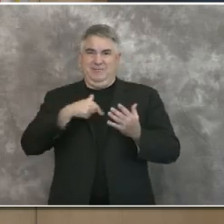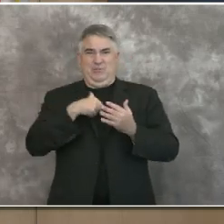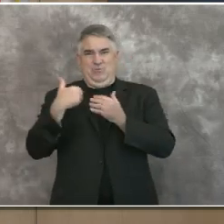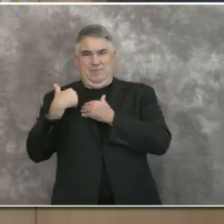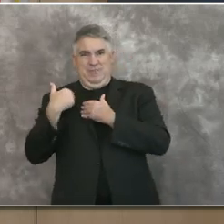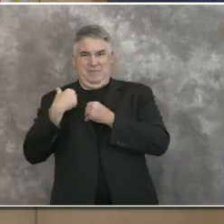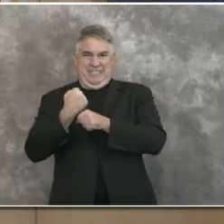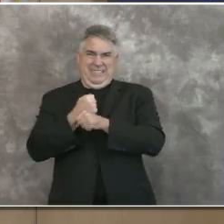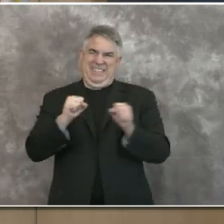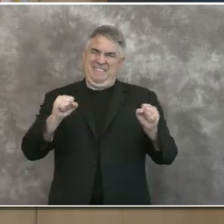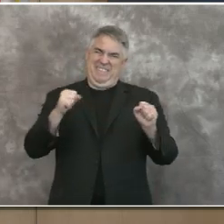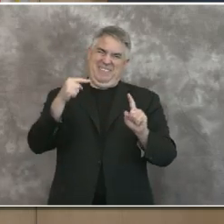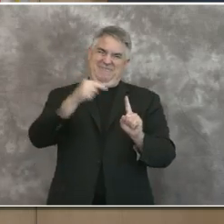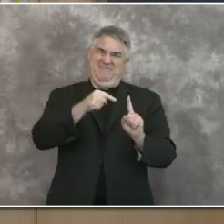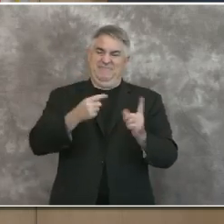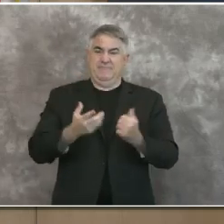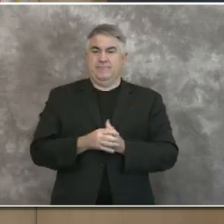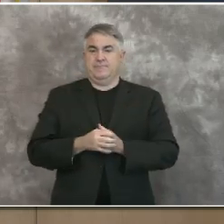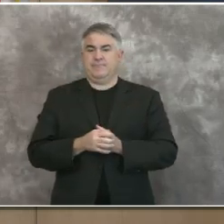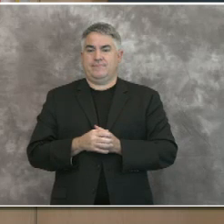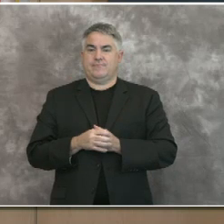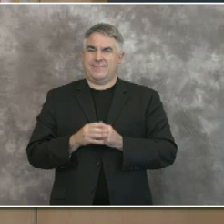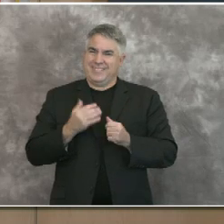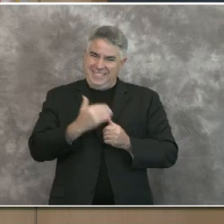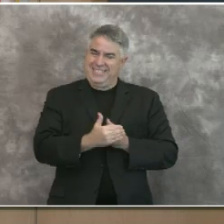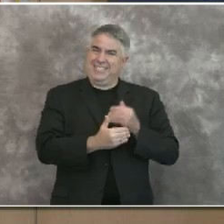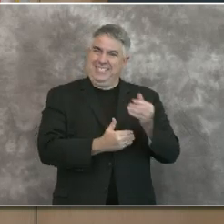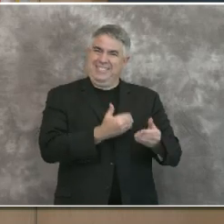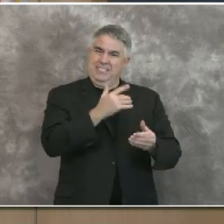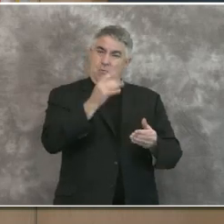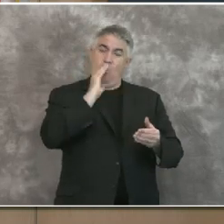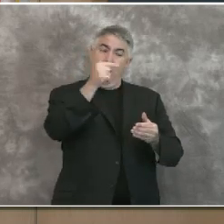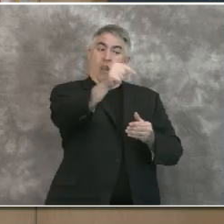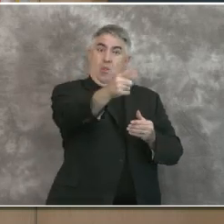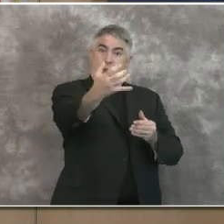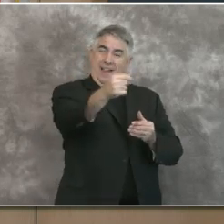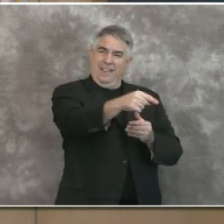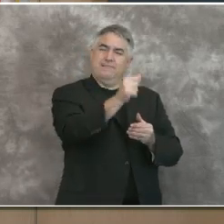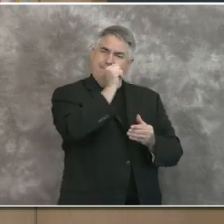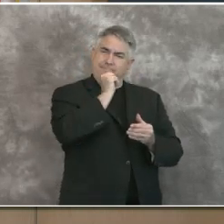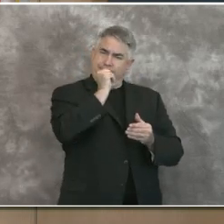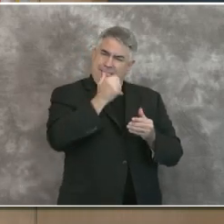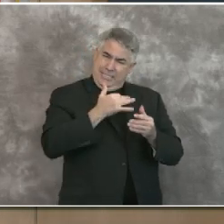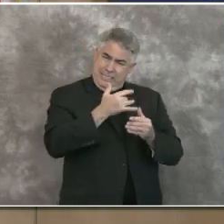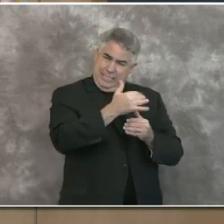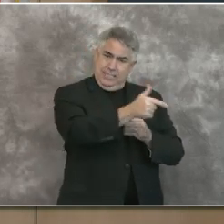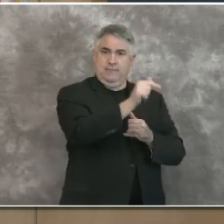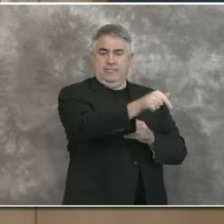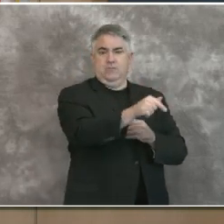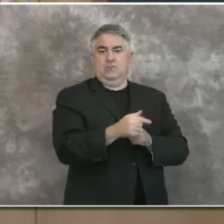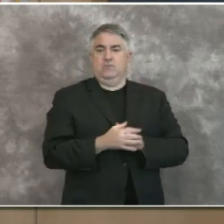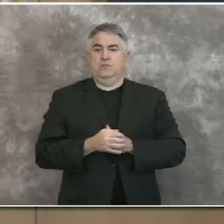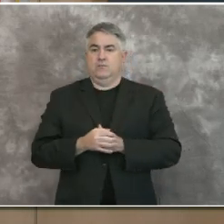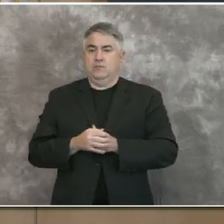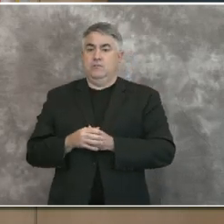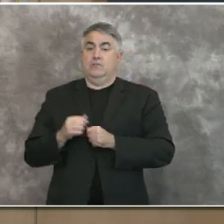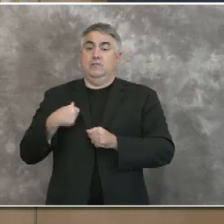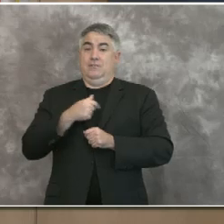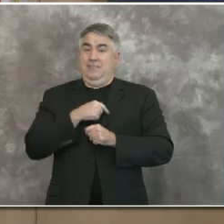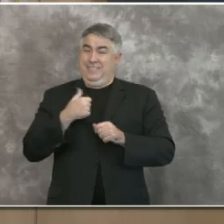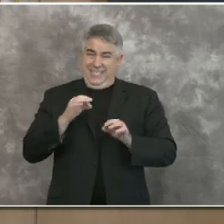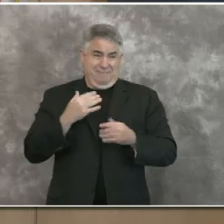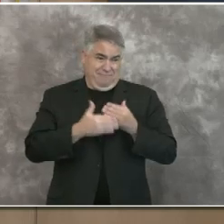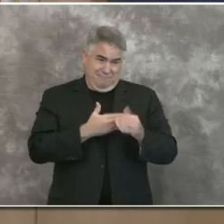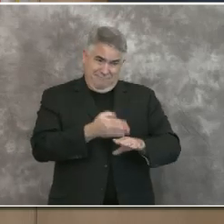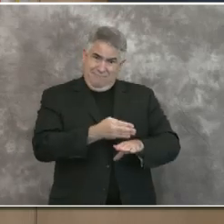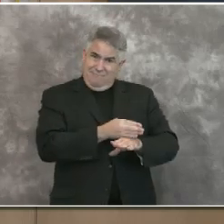do this in a phased way, and that we continue to move forward together. And so we want to continue the progress we've made and not be